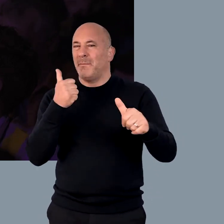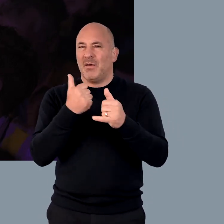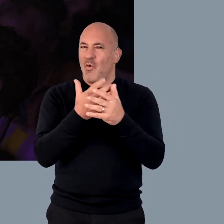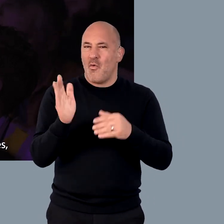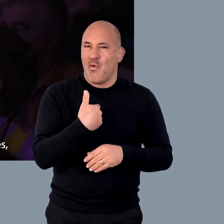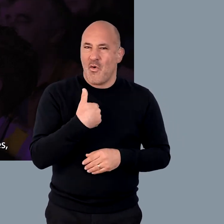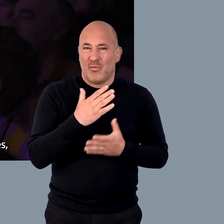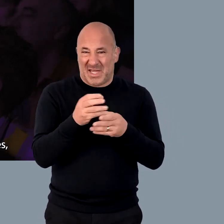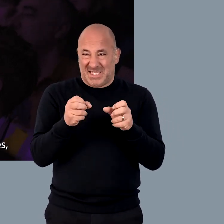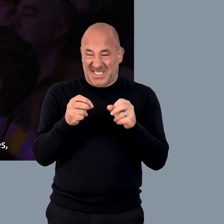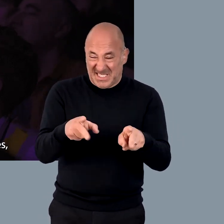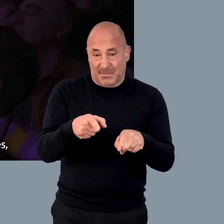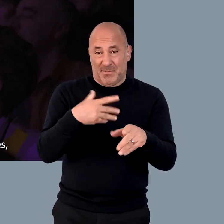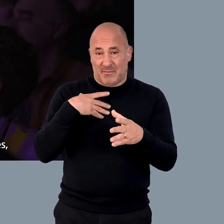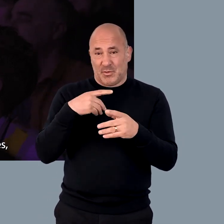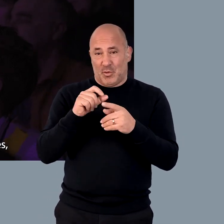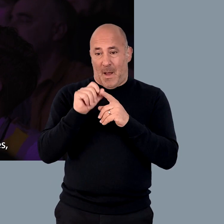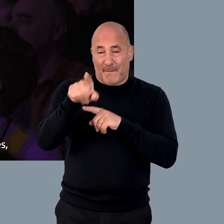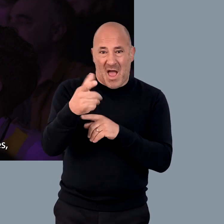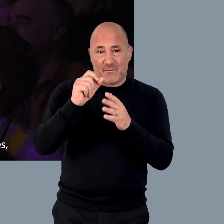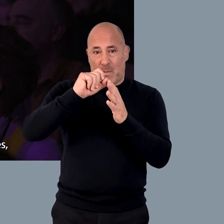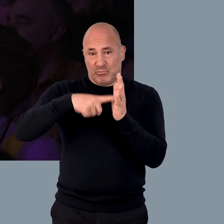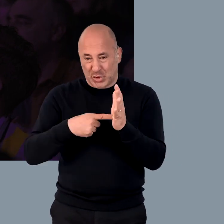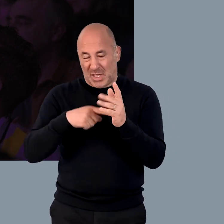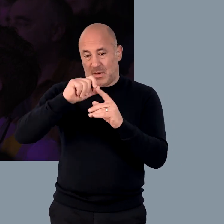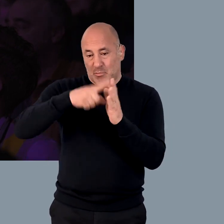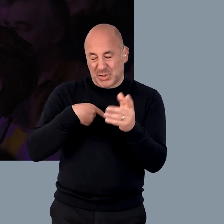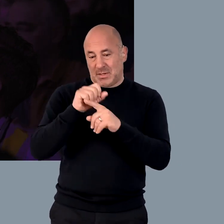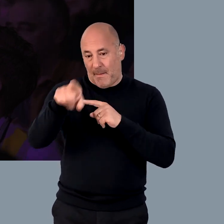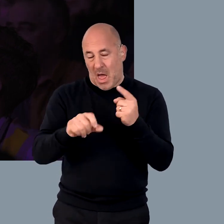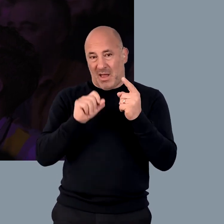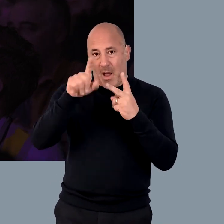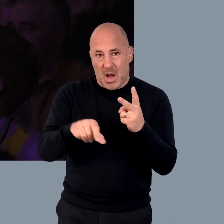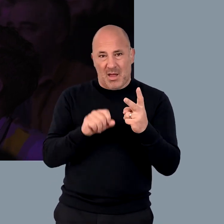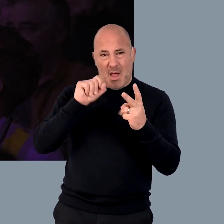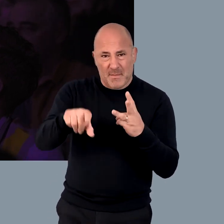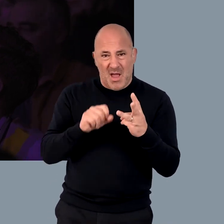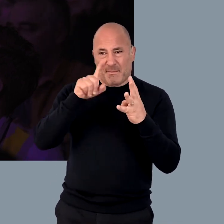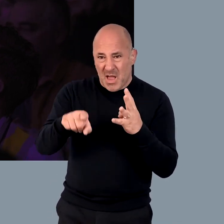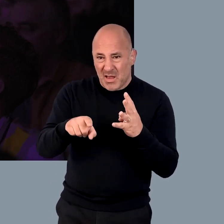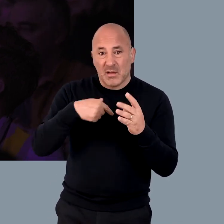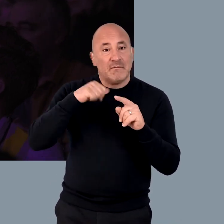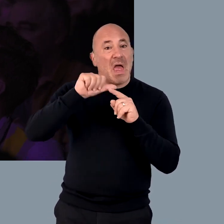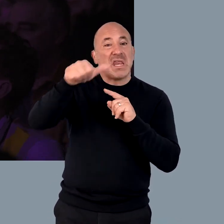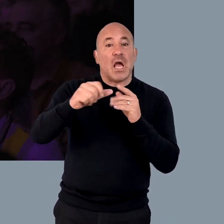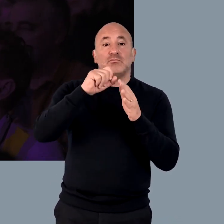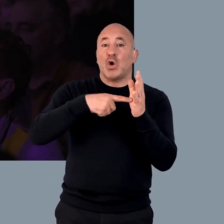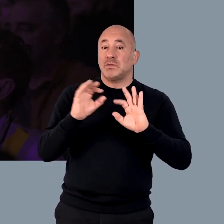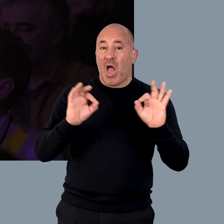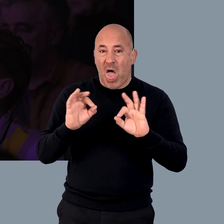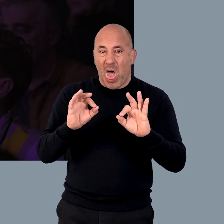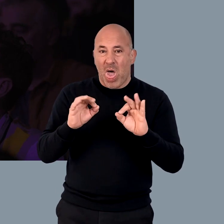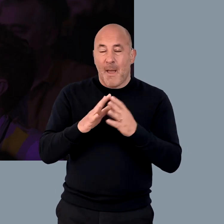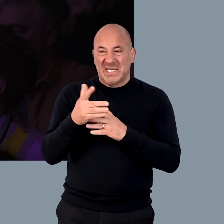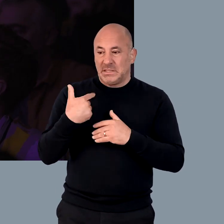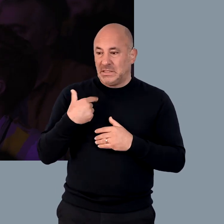people in this room are operating as project funded companies. And it's a system that they have to apply for project after project, and if